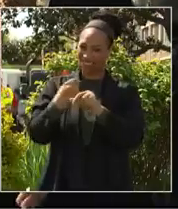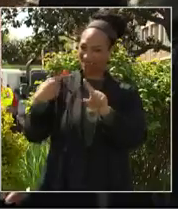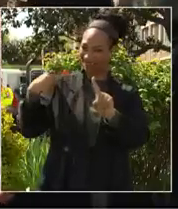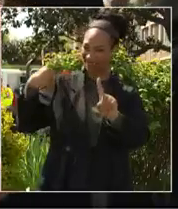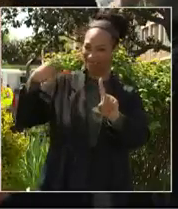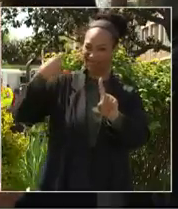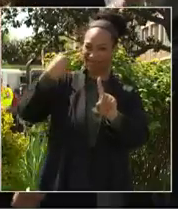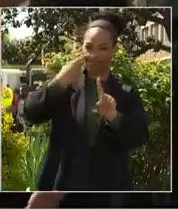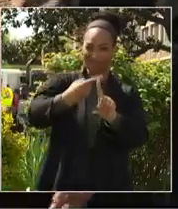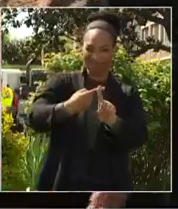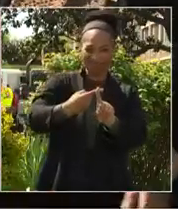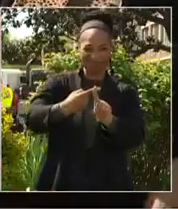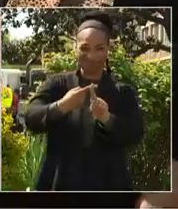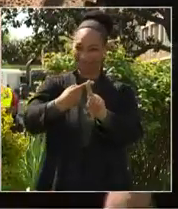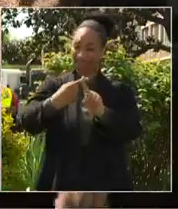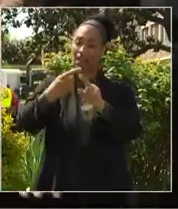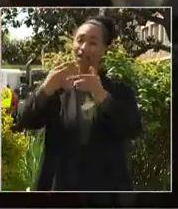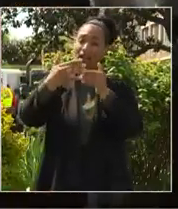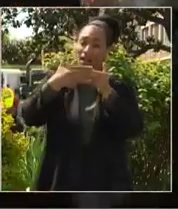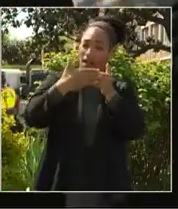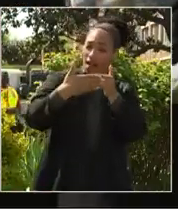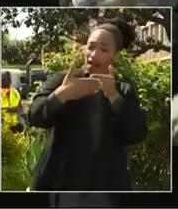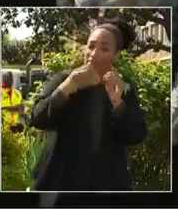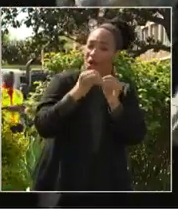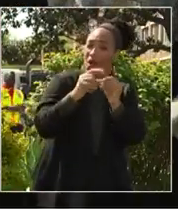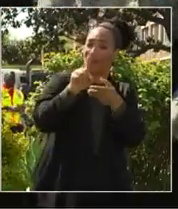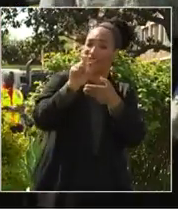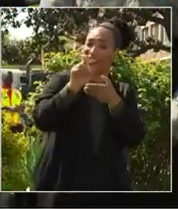Thank you. Mayor? Thank you.